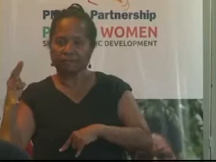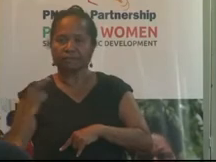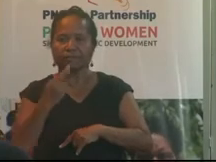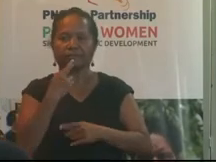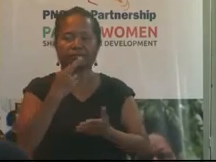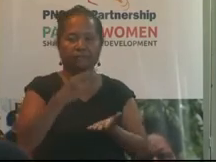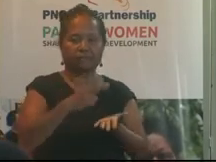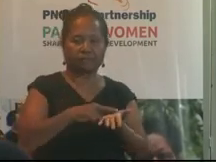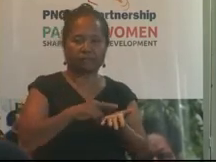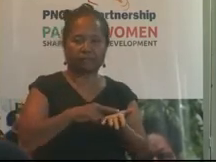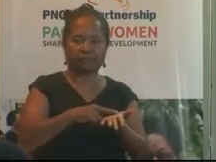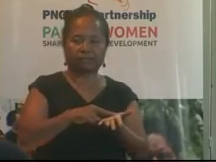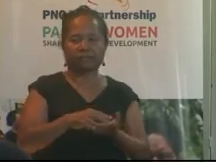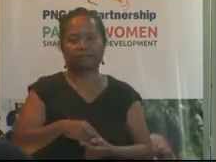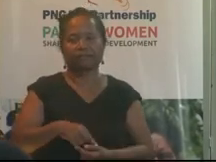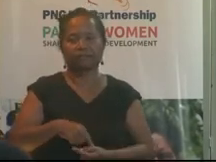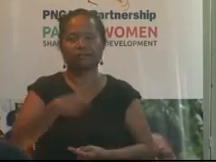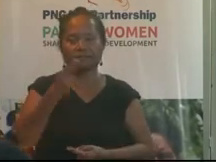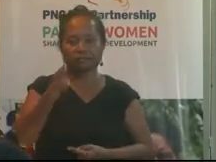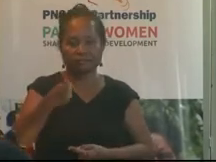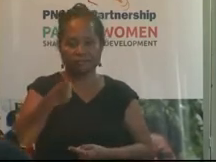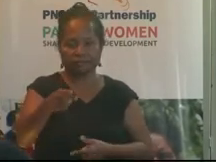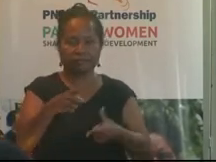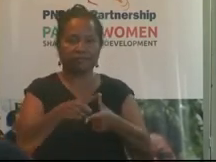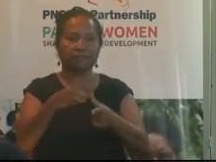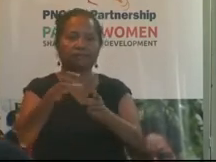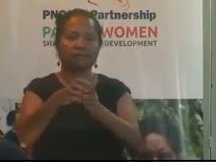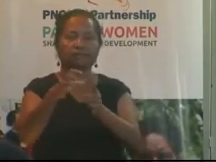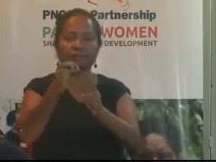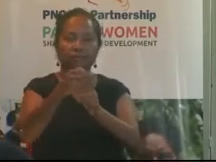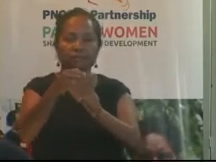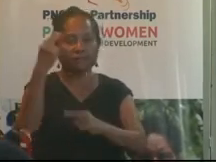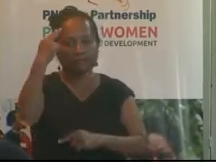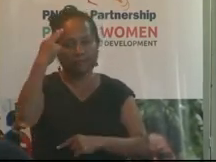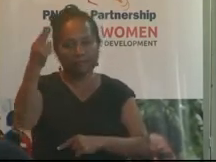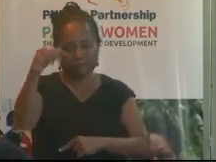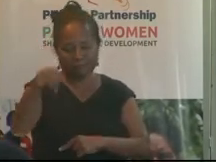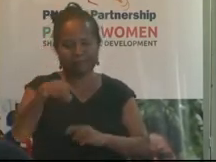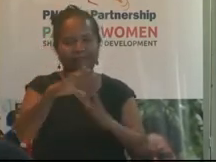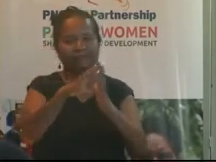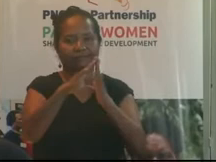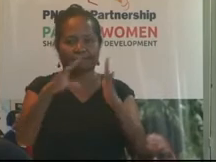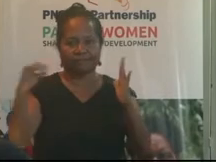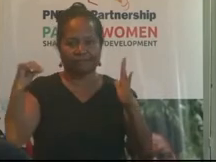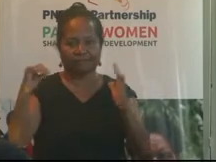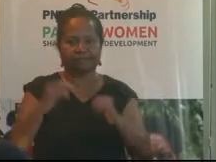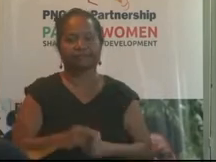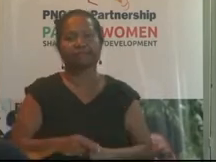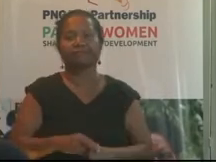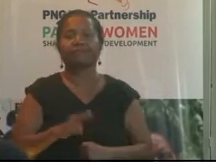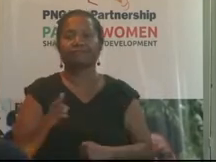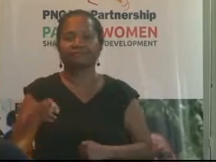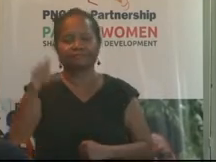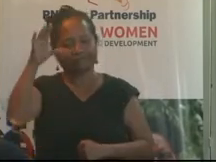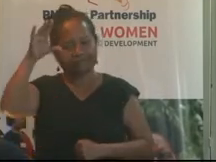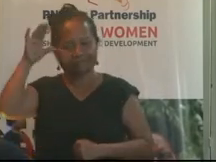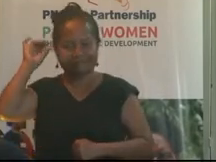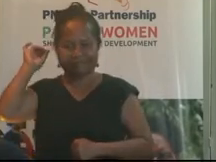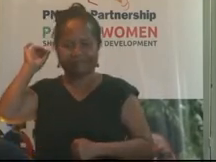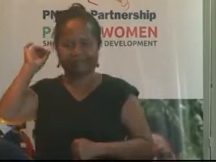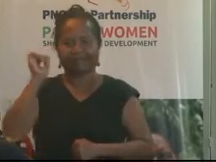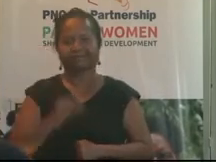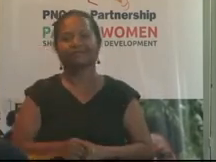mission to revalidate ADB's overall country strategy for PNG. She's an